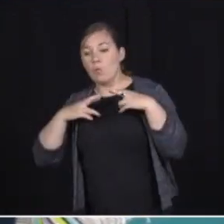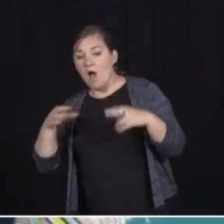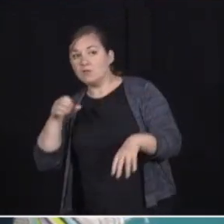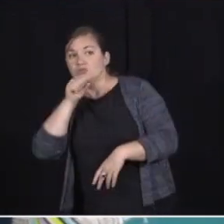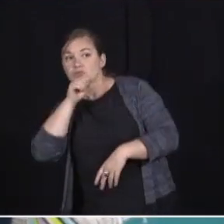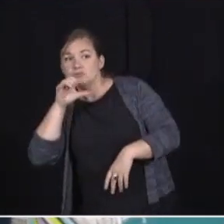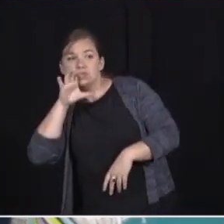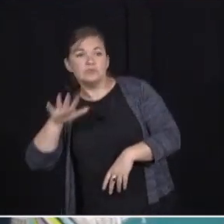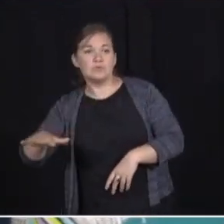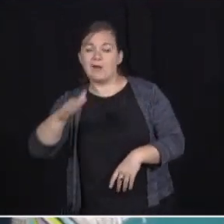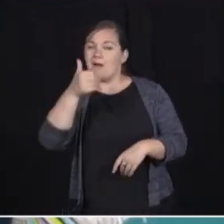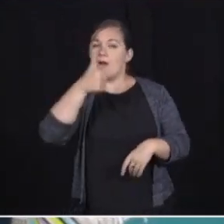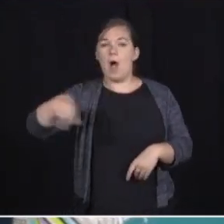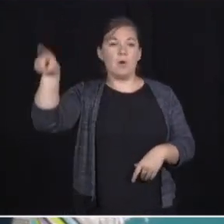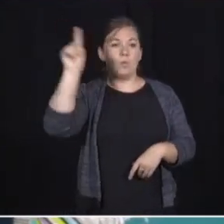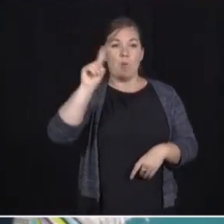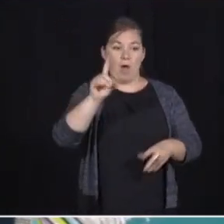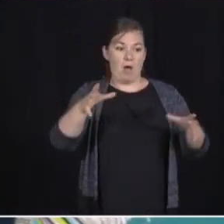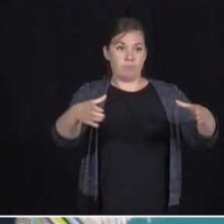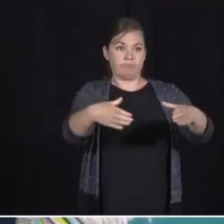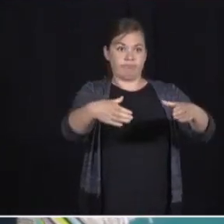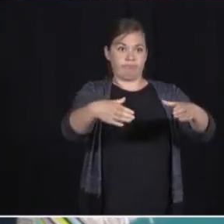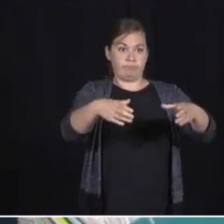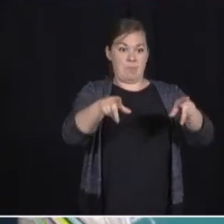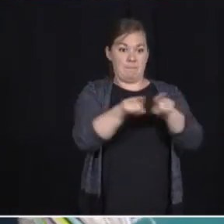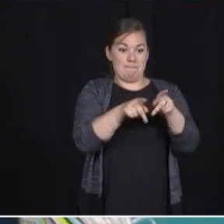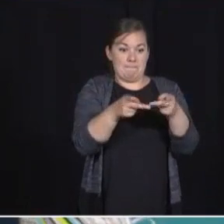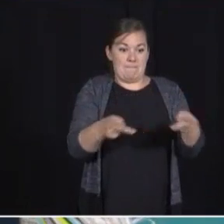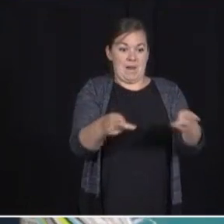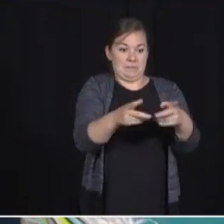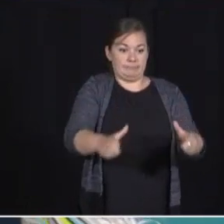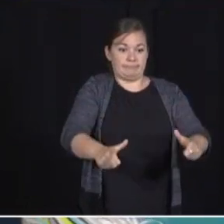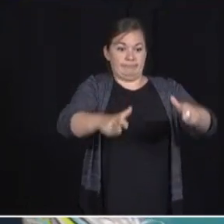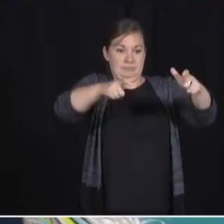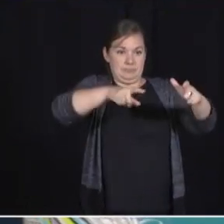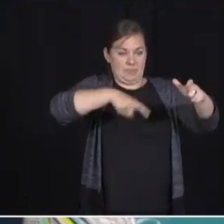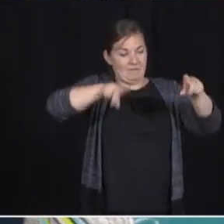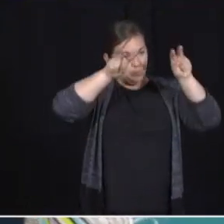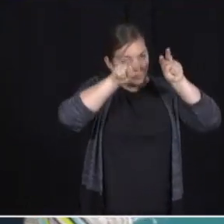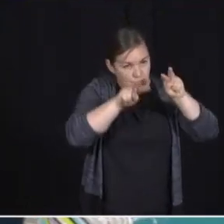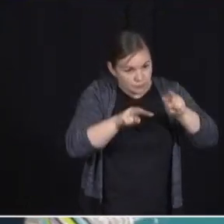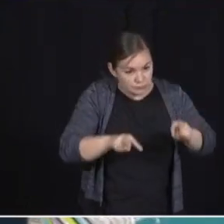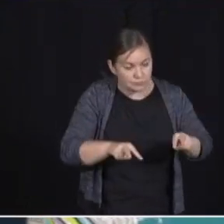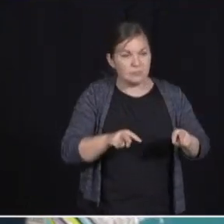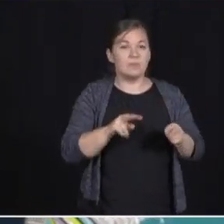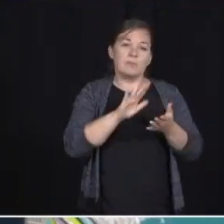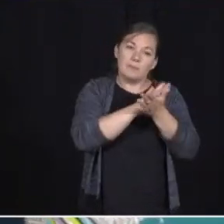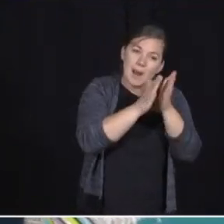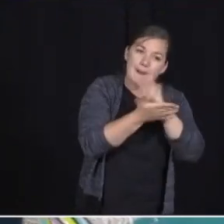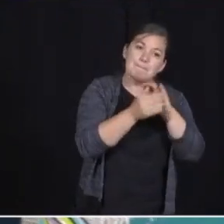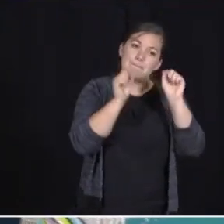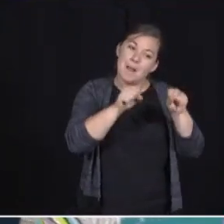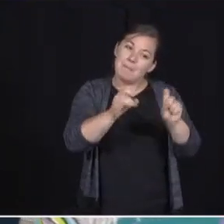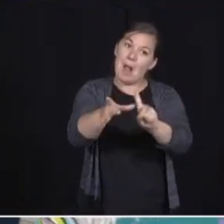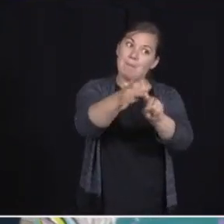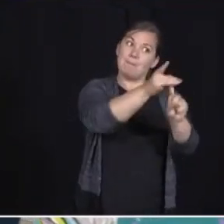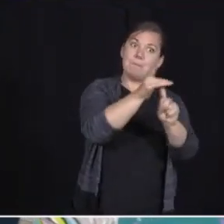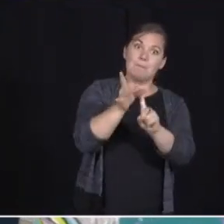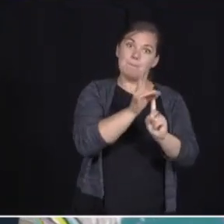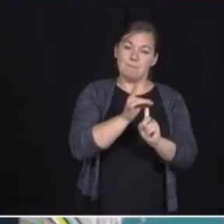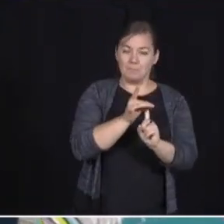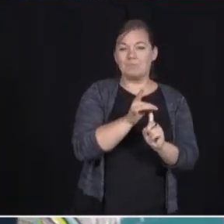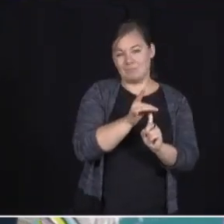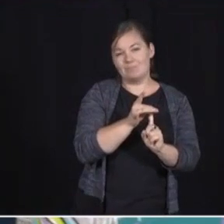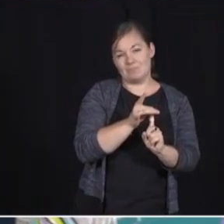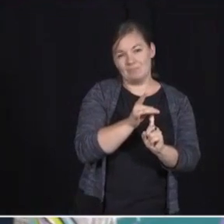living, as Dr. Yaffe will say, that it's not great. It's not great to have long-term care, 4 people